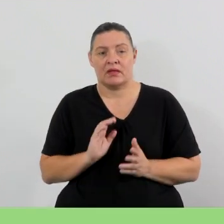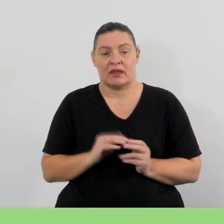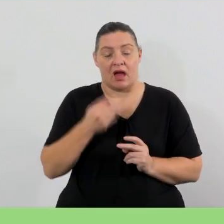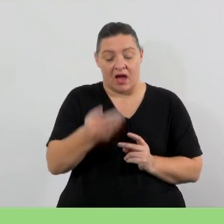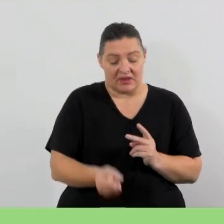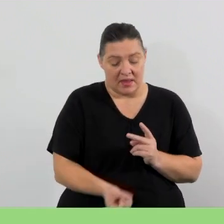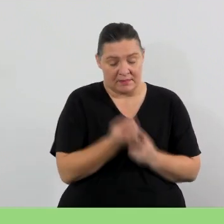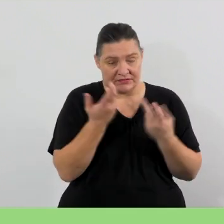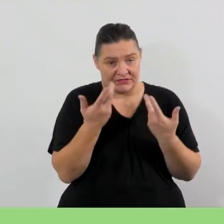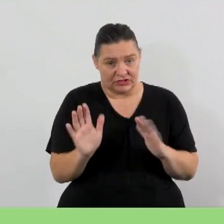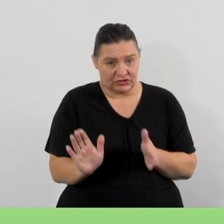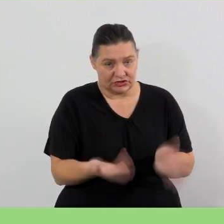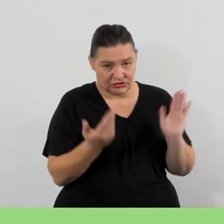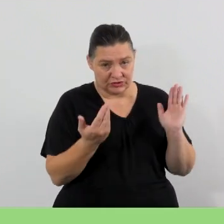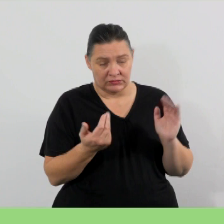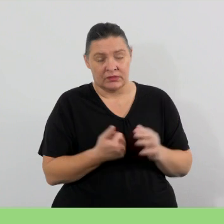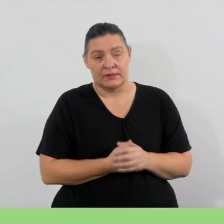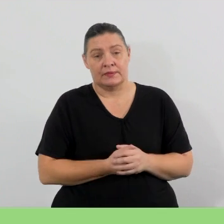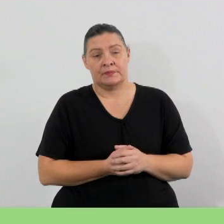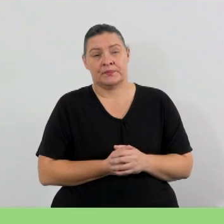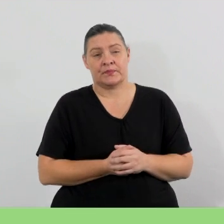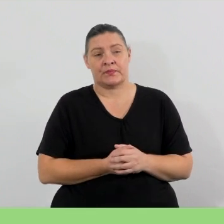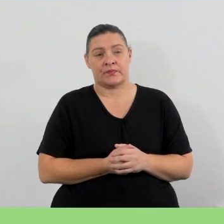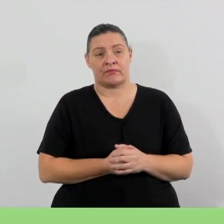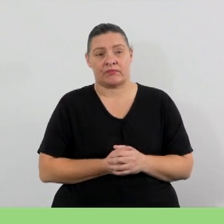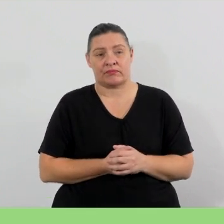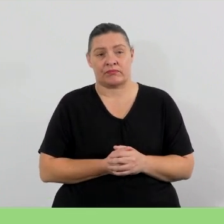then after that has been done,